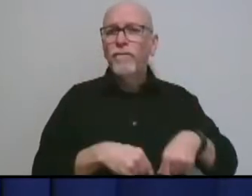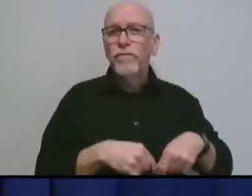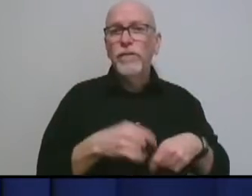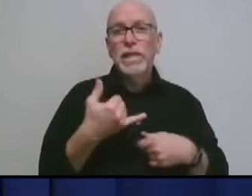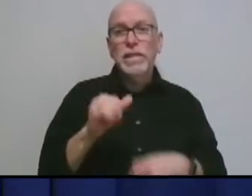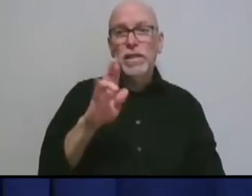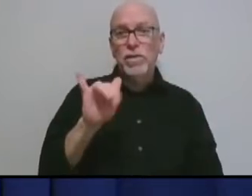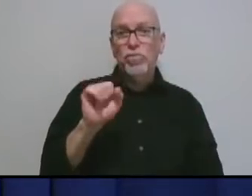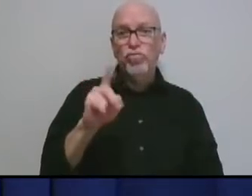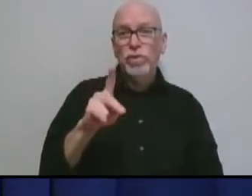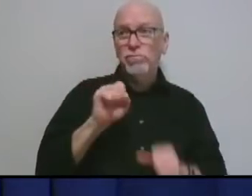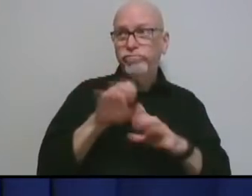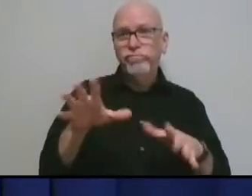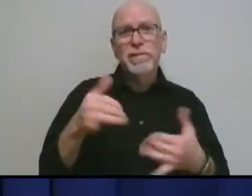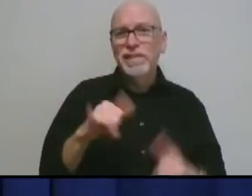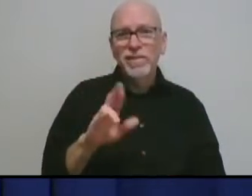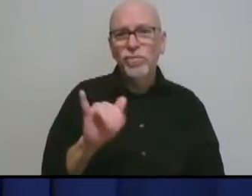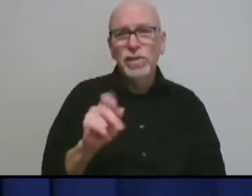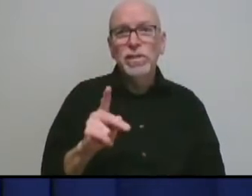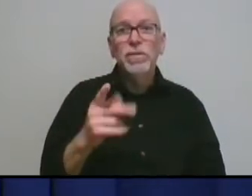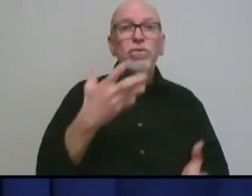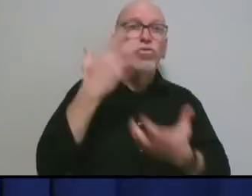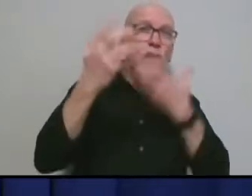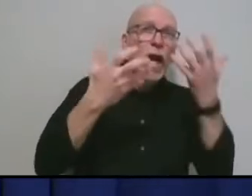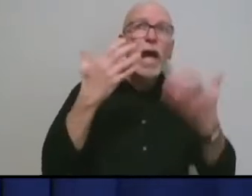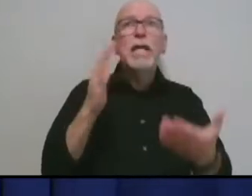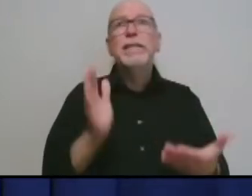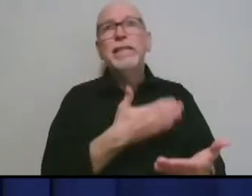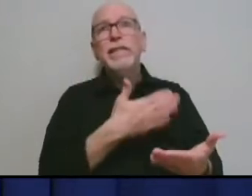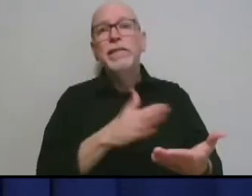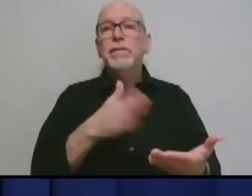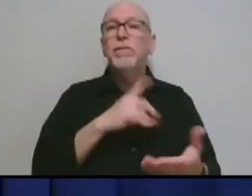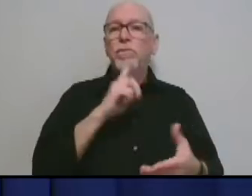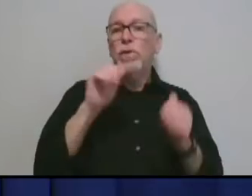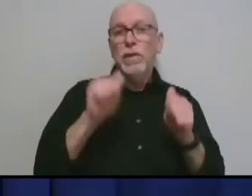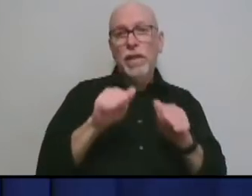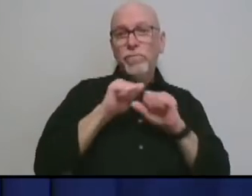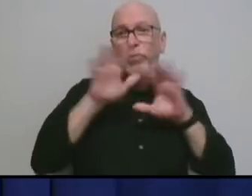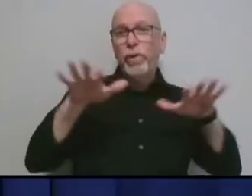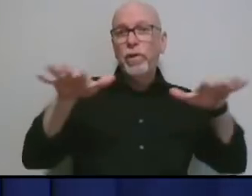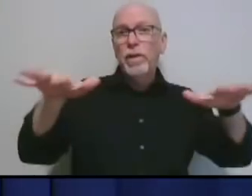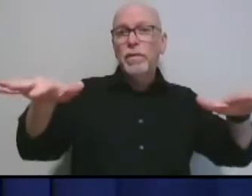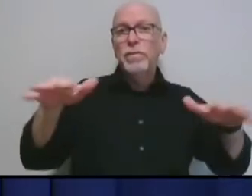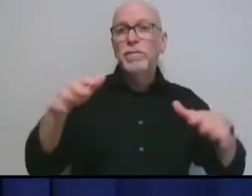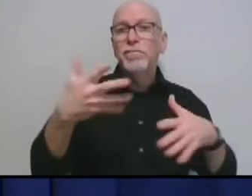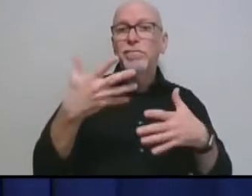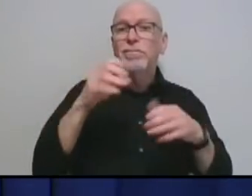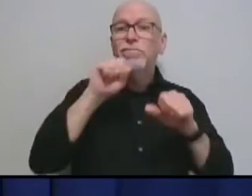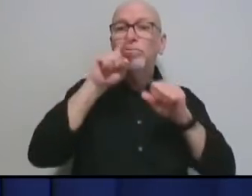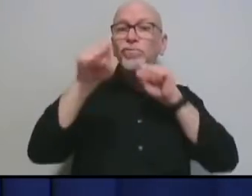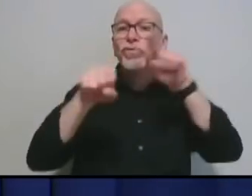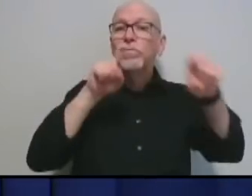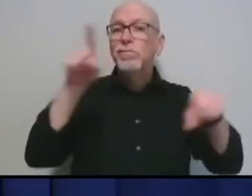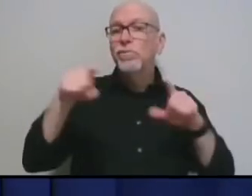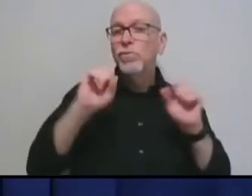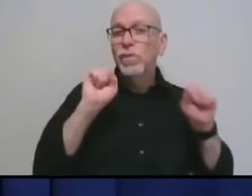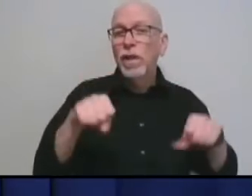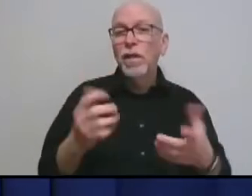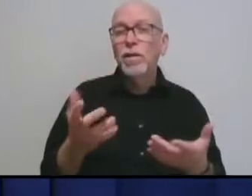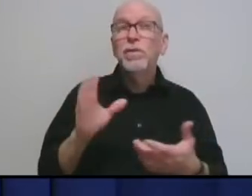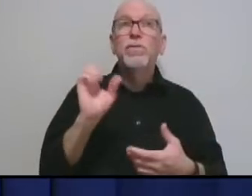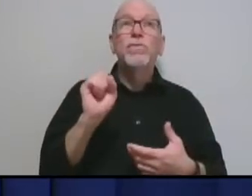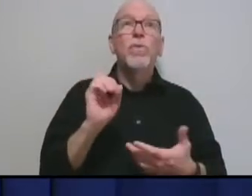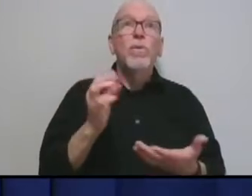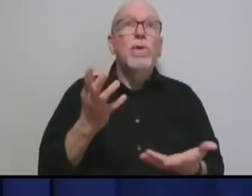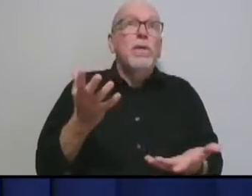infection would be there. We know that shouting and singing can certainly spread respiratory droplets more. So I think we're